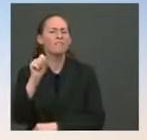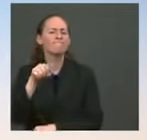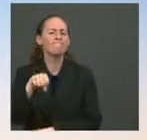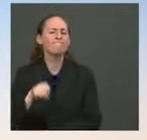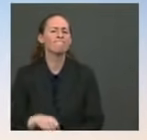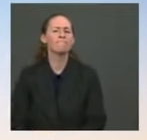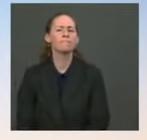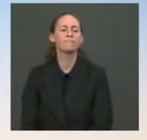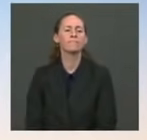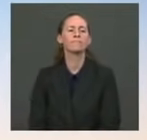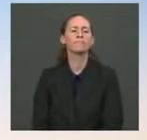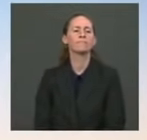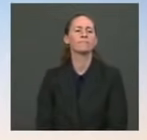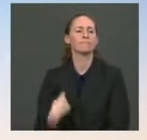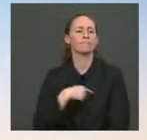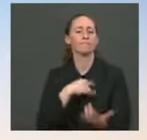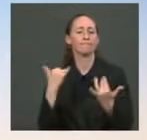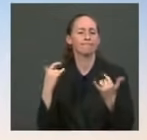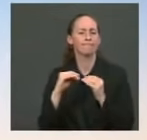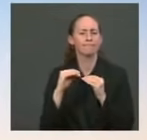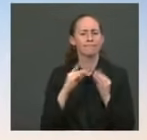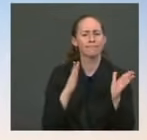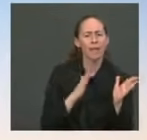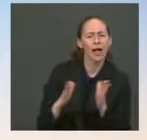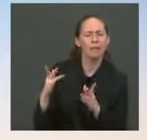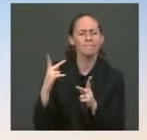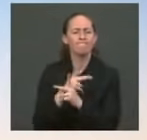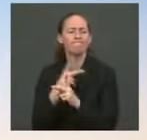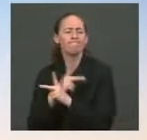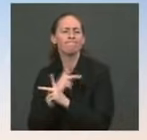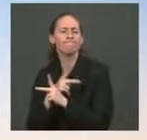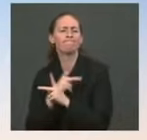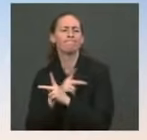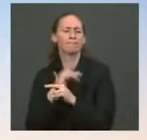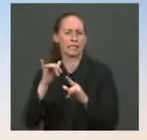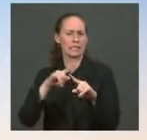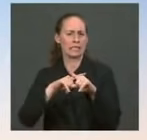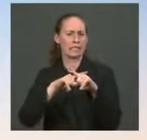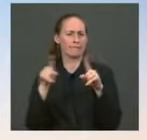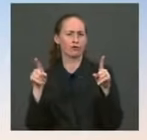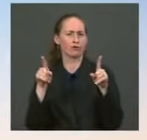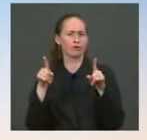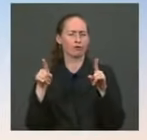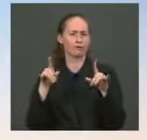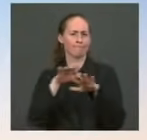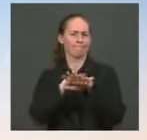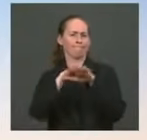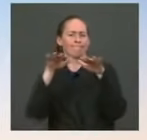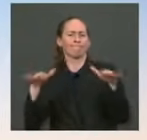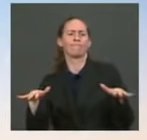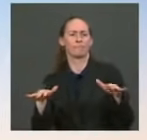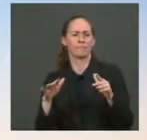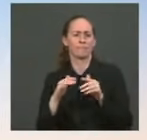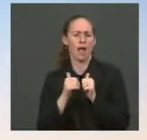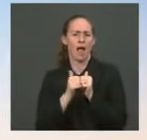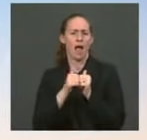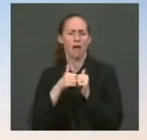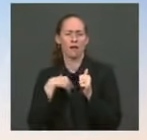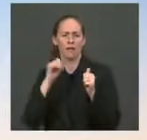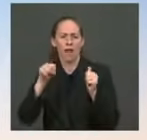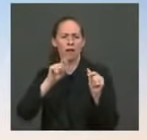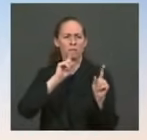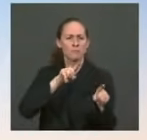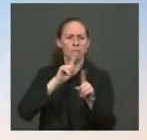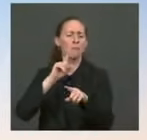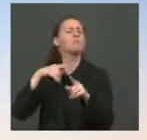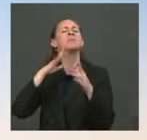consider, to look at targets, to consider intelligence, and that's the difference in how we would approach it moving forward. But there would be a look at the CENTCOM review, and that's something that